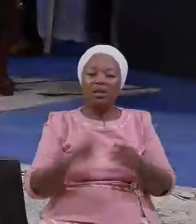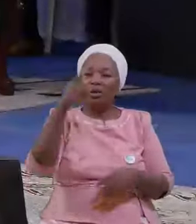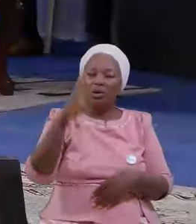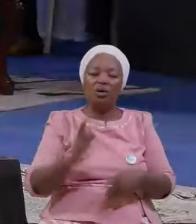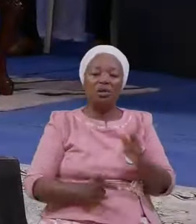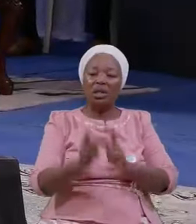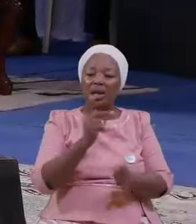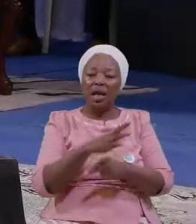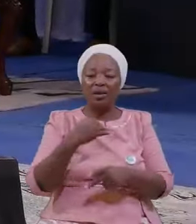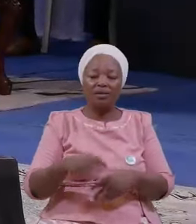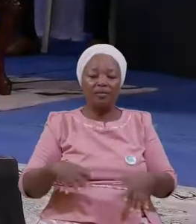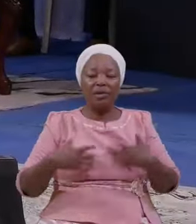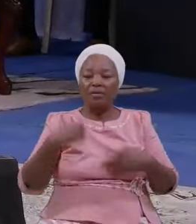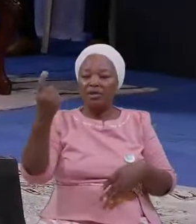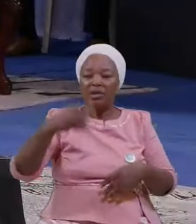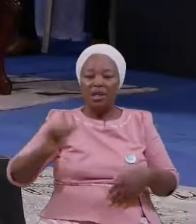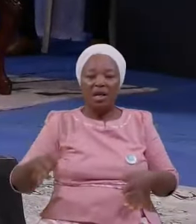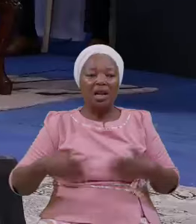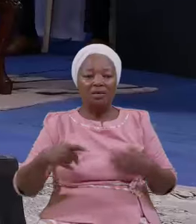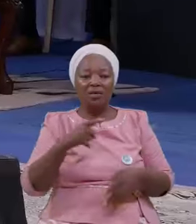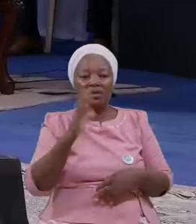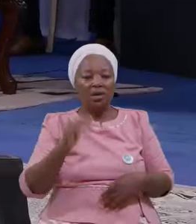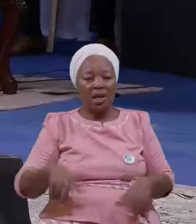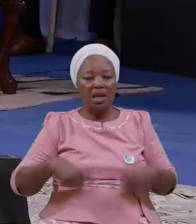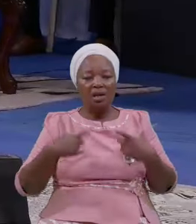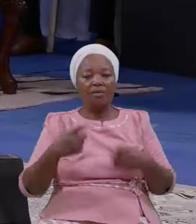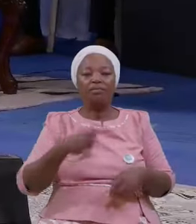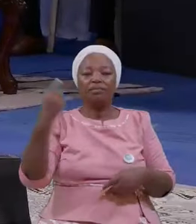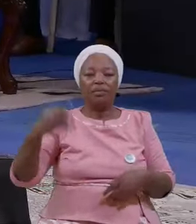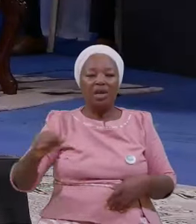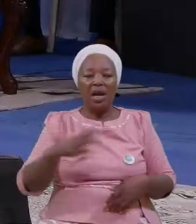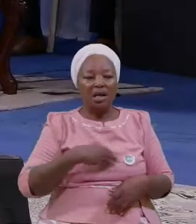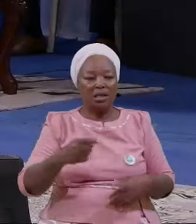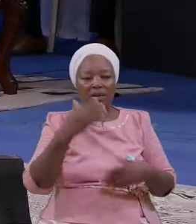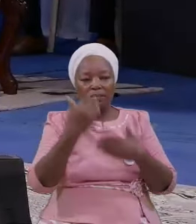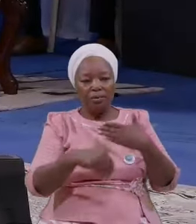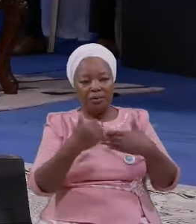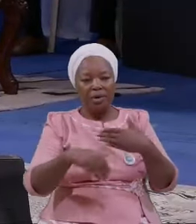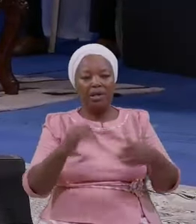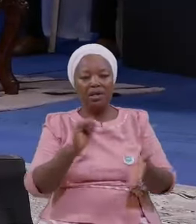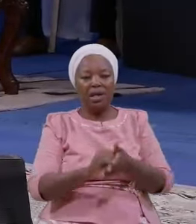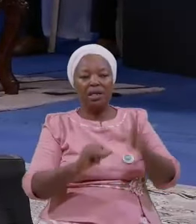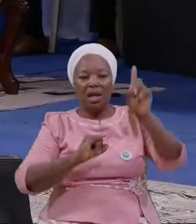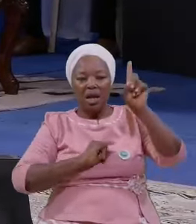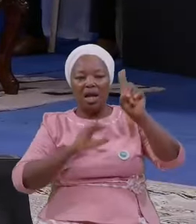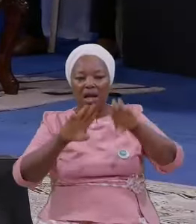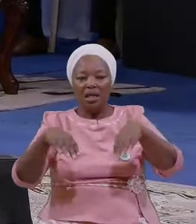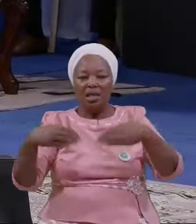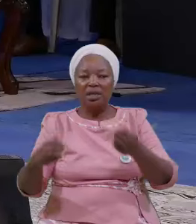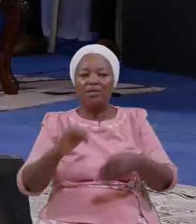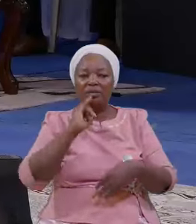life, it shall live forever. And the bread that I give is my